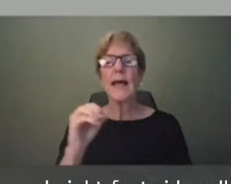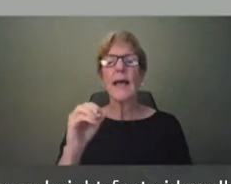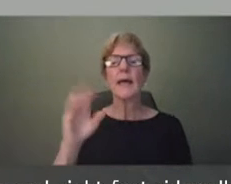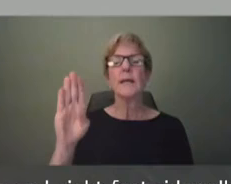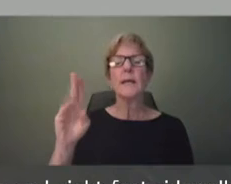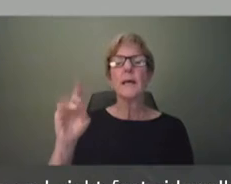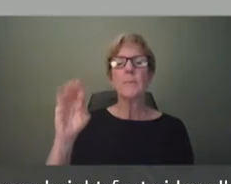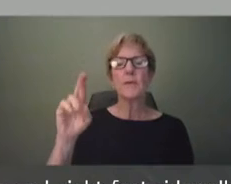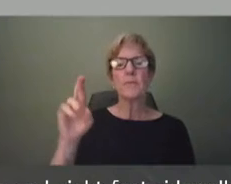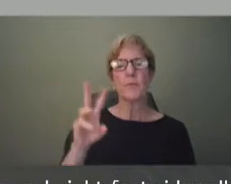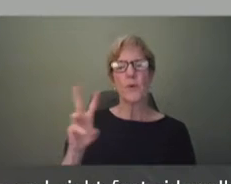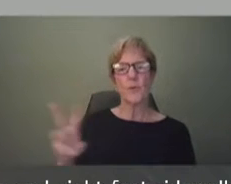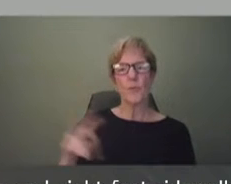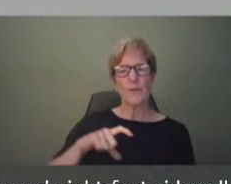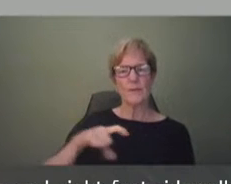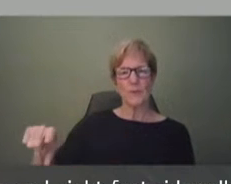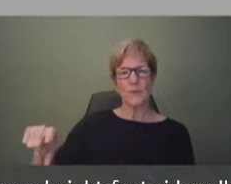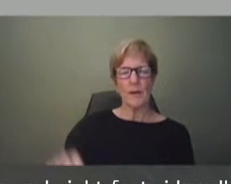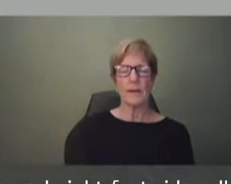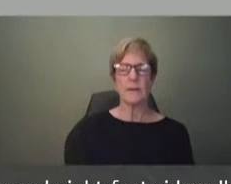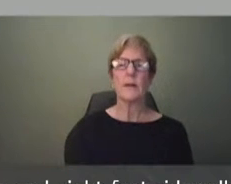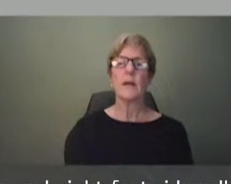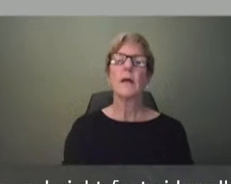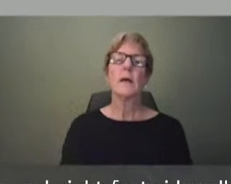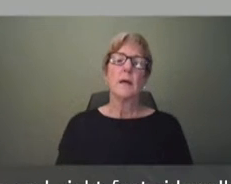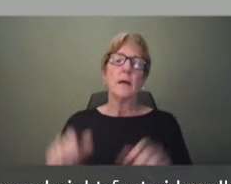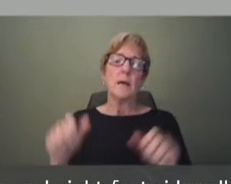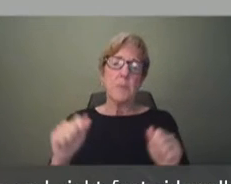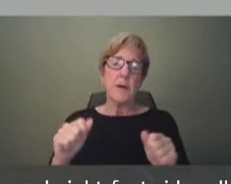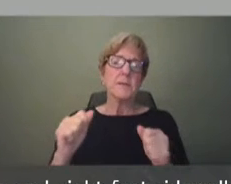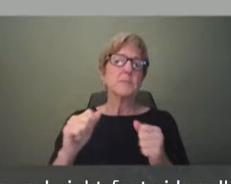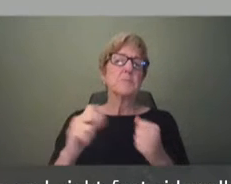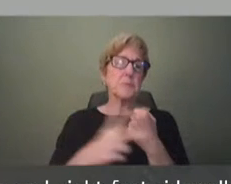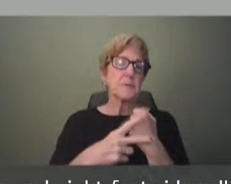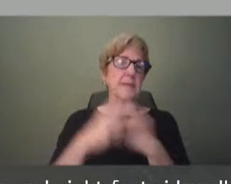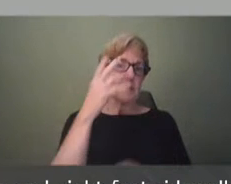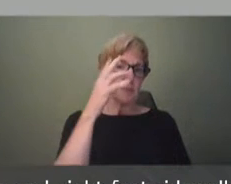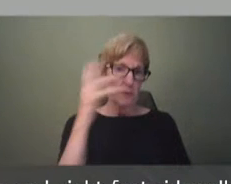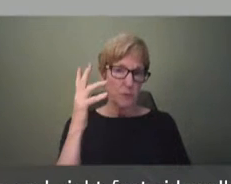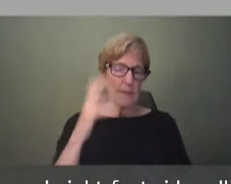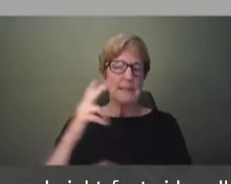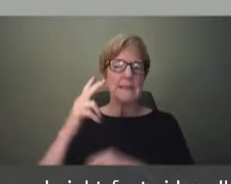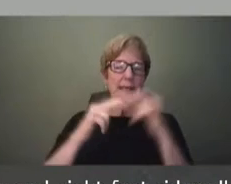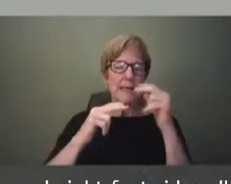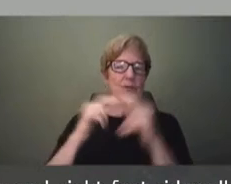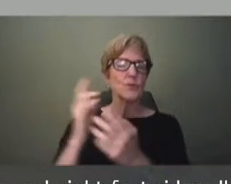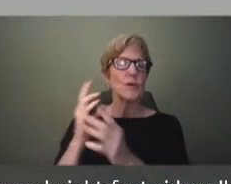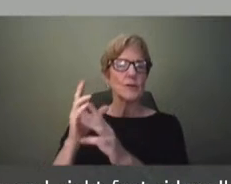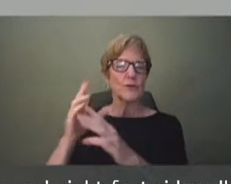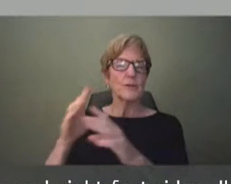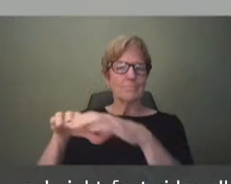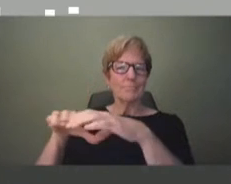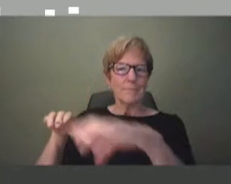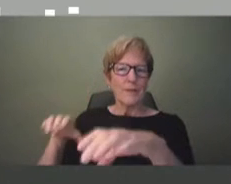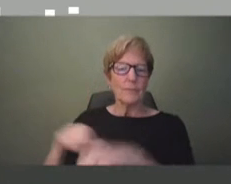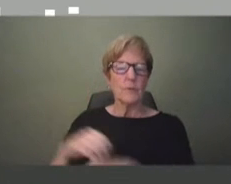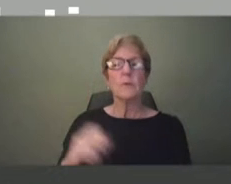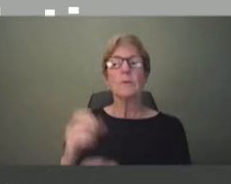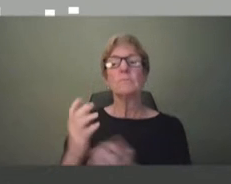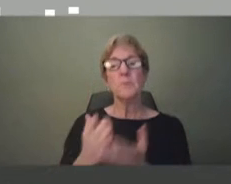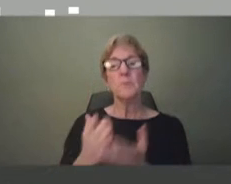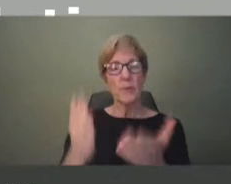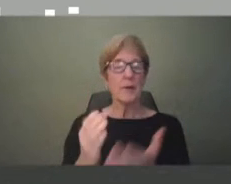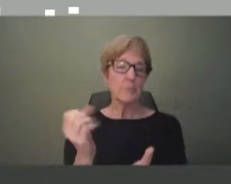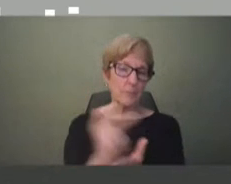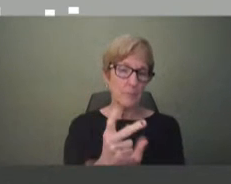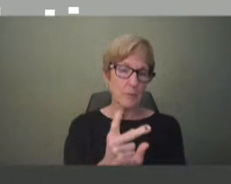western property line and does illustrate possible tree save areas and a post construction buffer uh staff does recommend approval of this petition we do